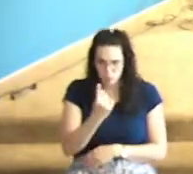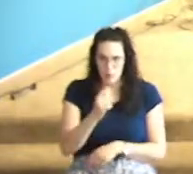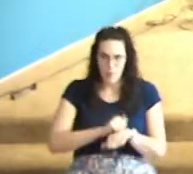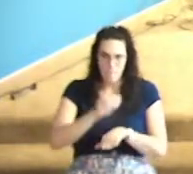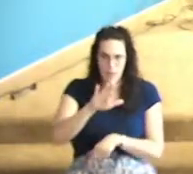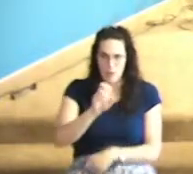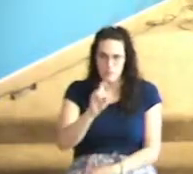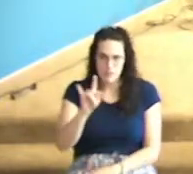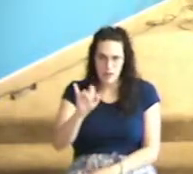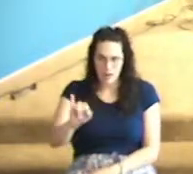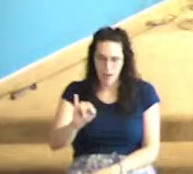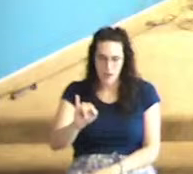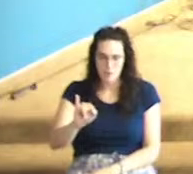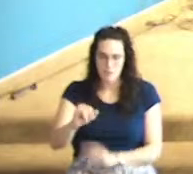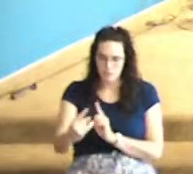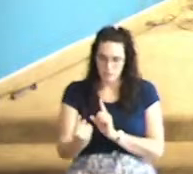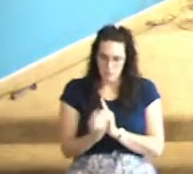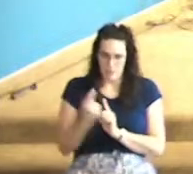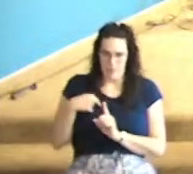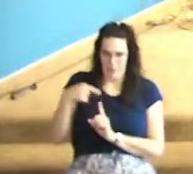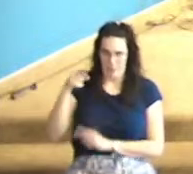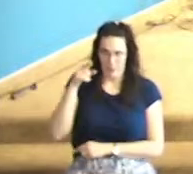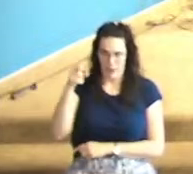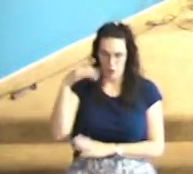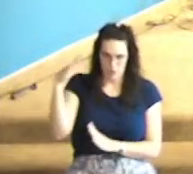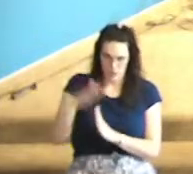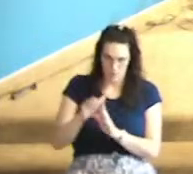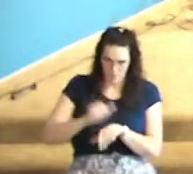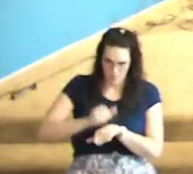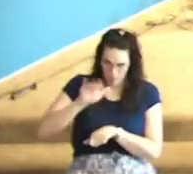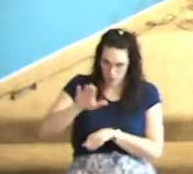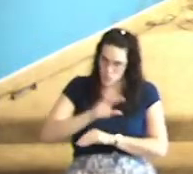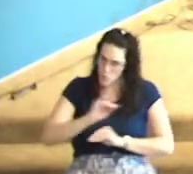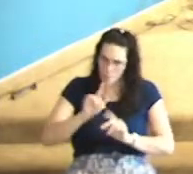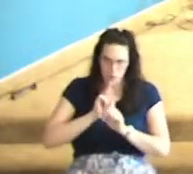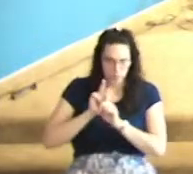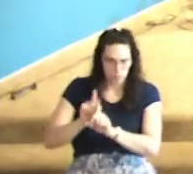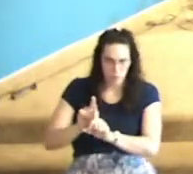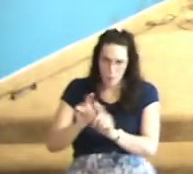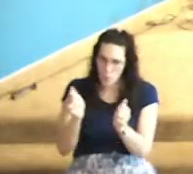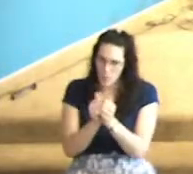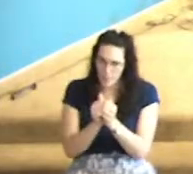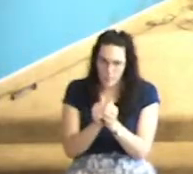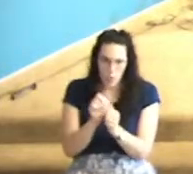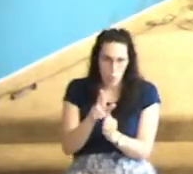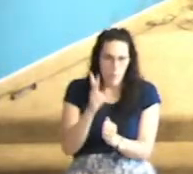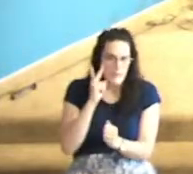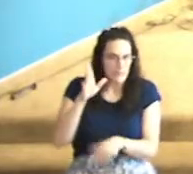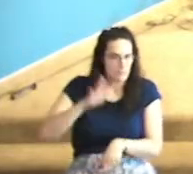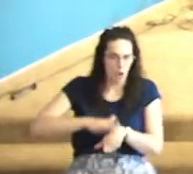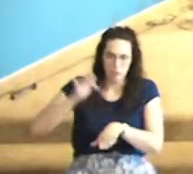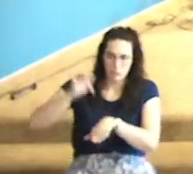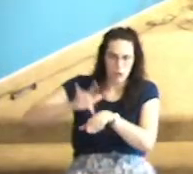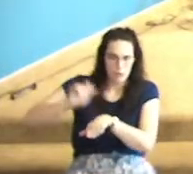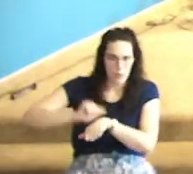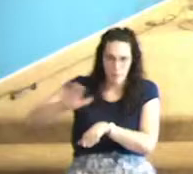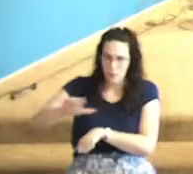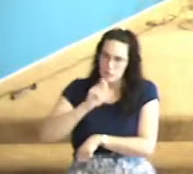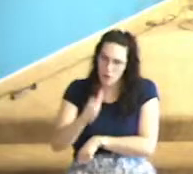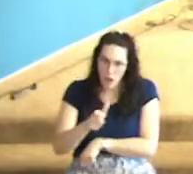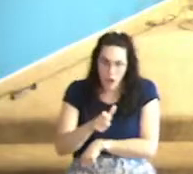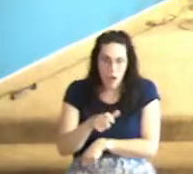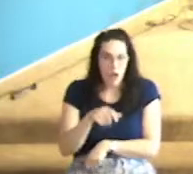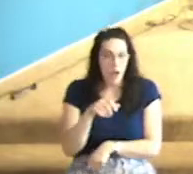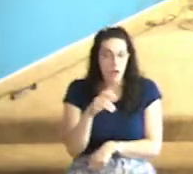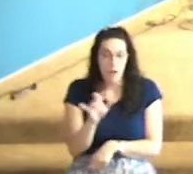Present yourself to me there on top of the mountain. No one is to come with you or be seen anywhere on the mountain. Not even the